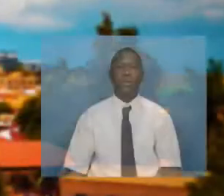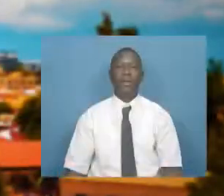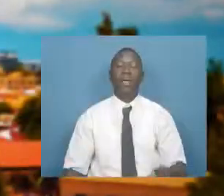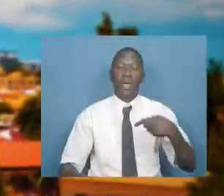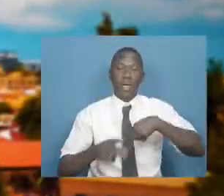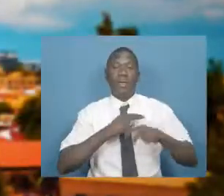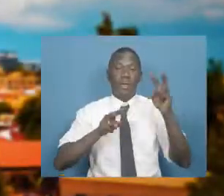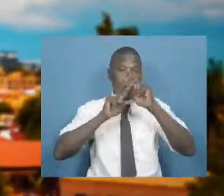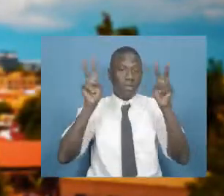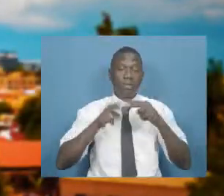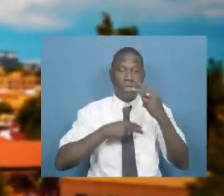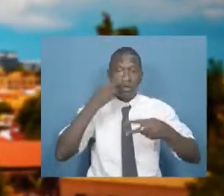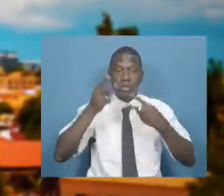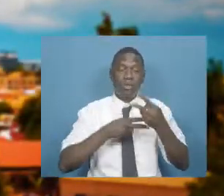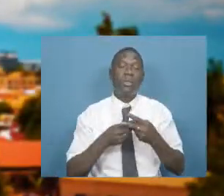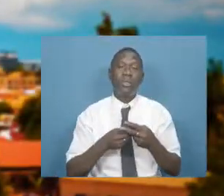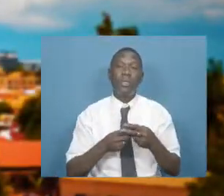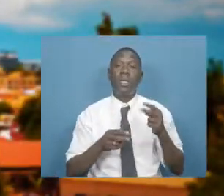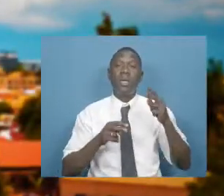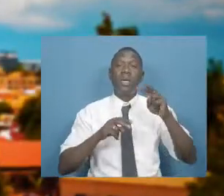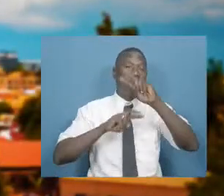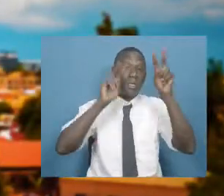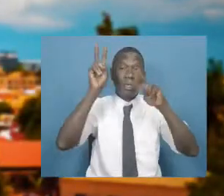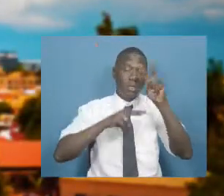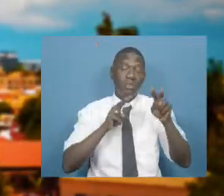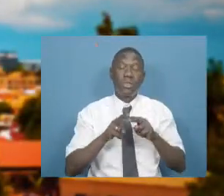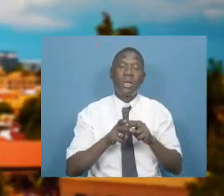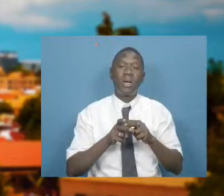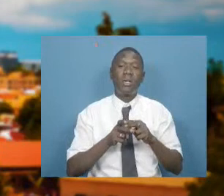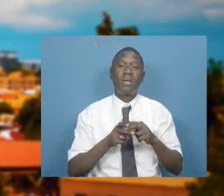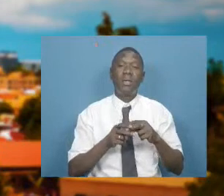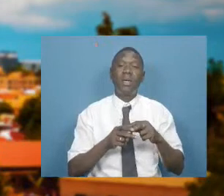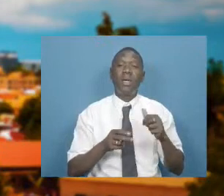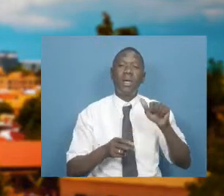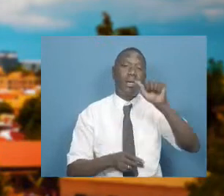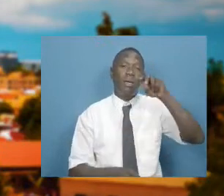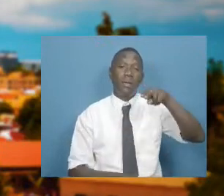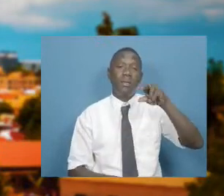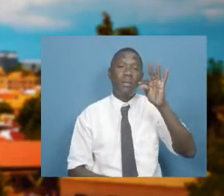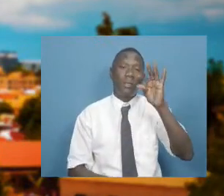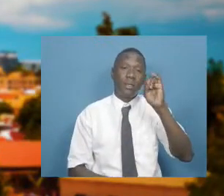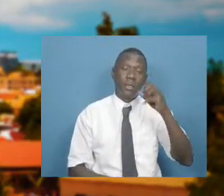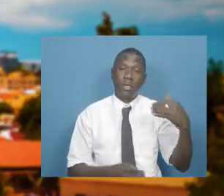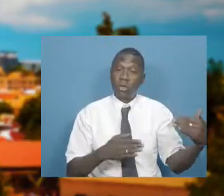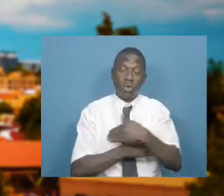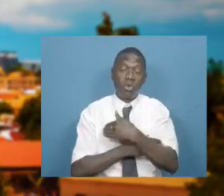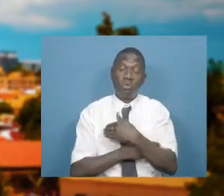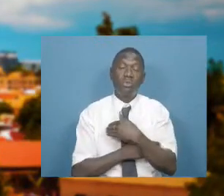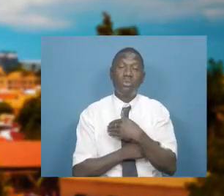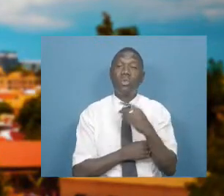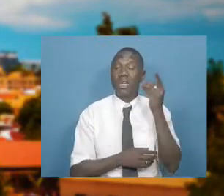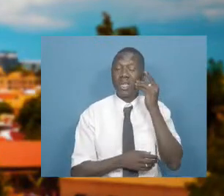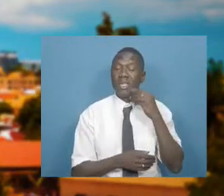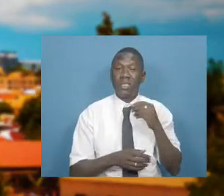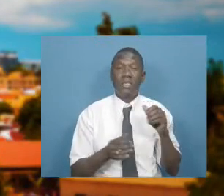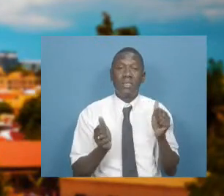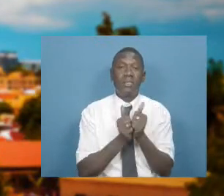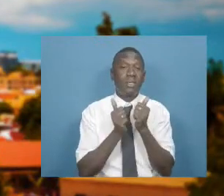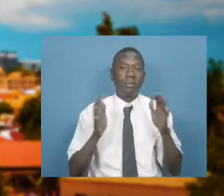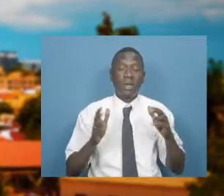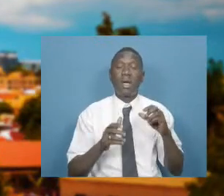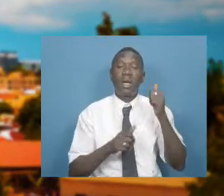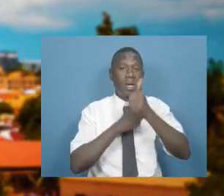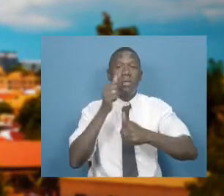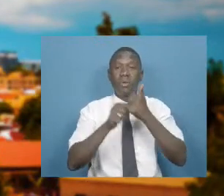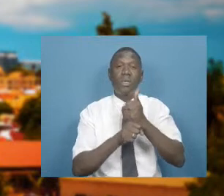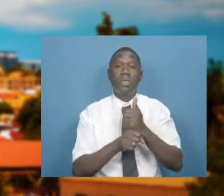In international news, International Anti-Corruption Day is observed annually on 9 December to raise awareness about corruption